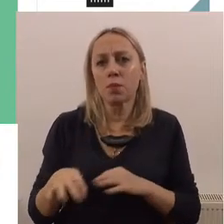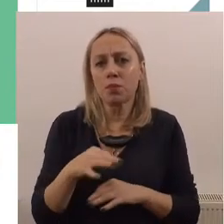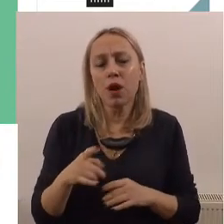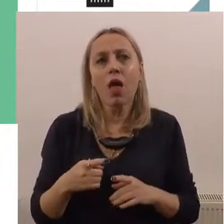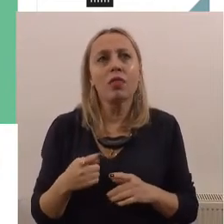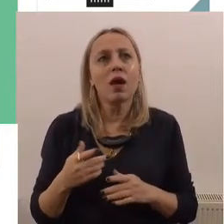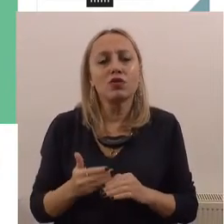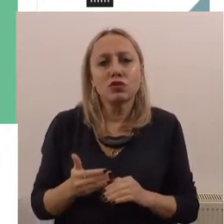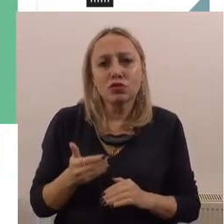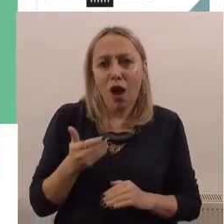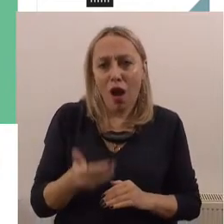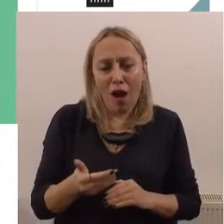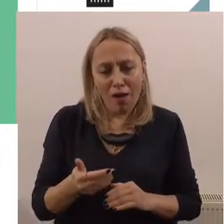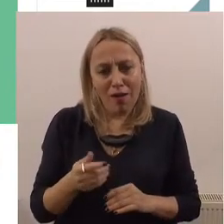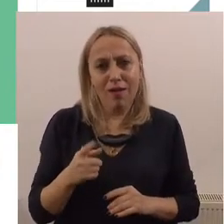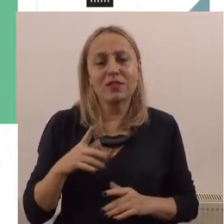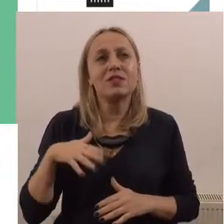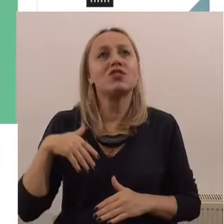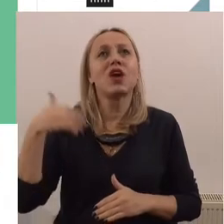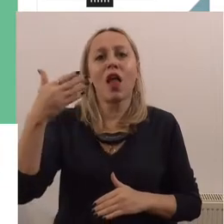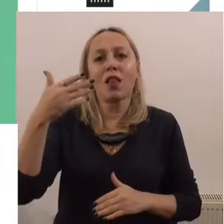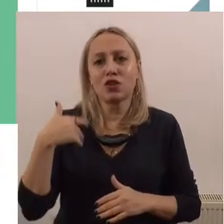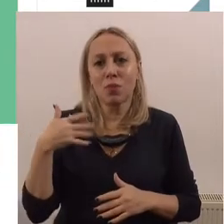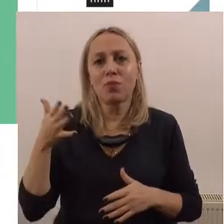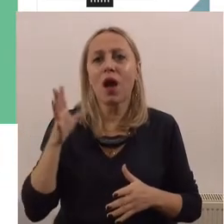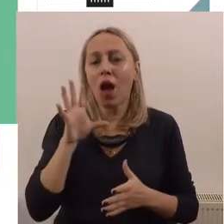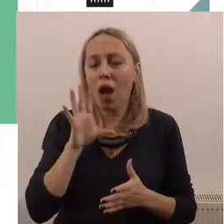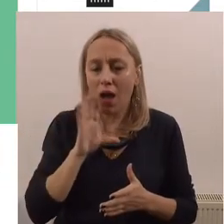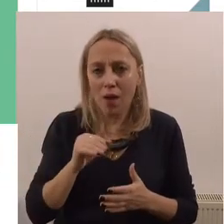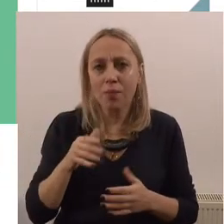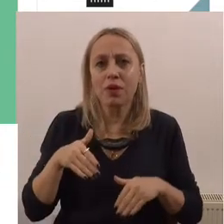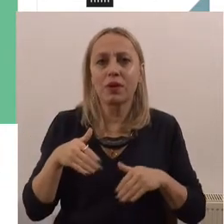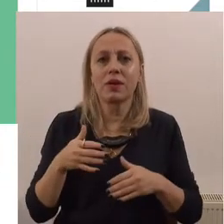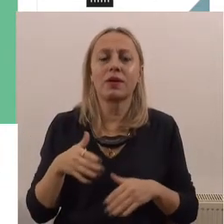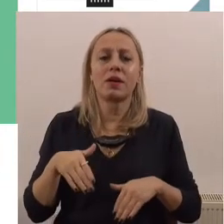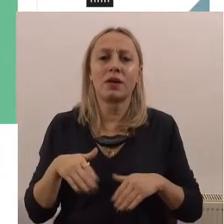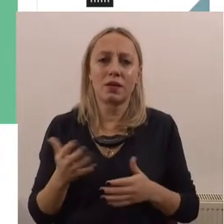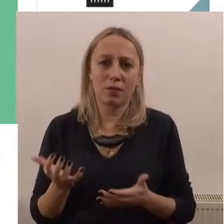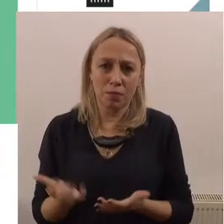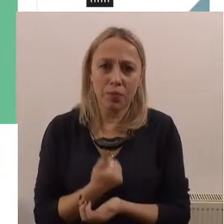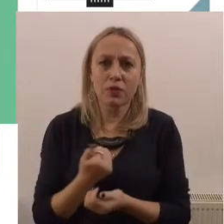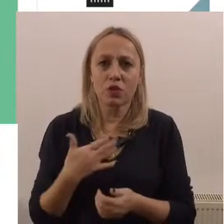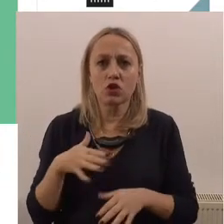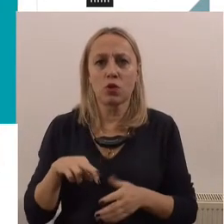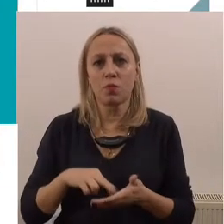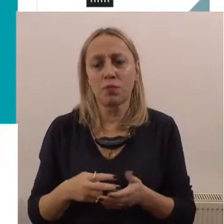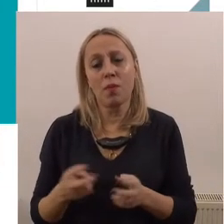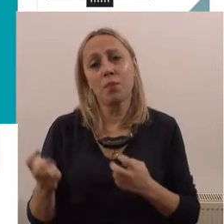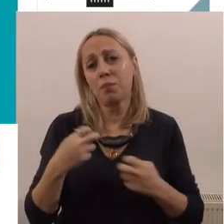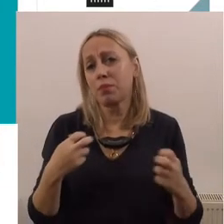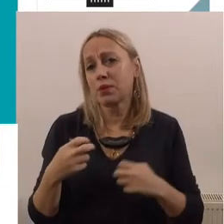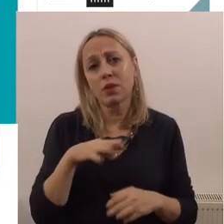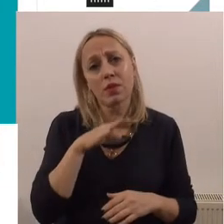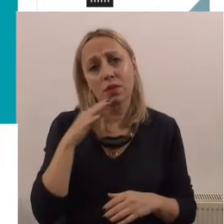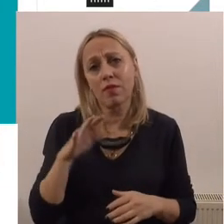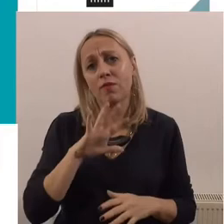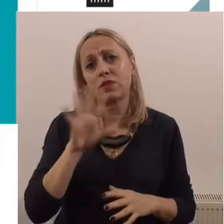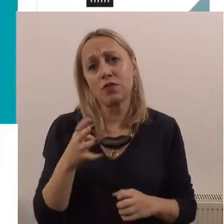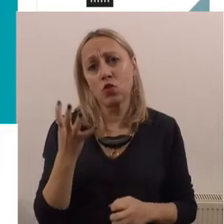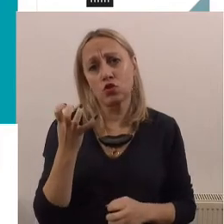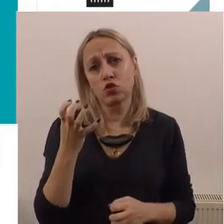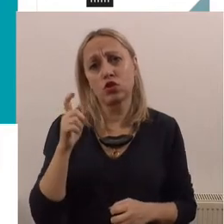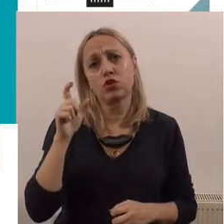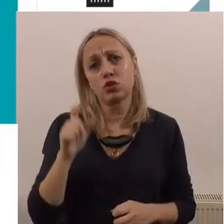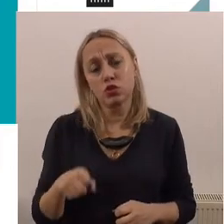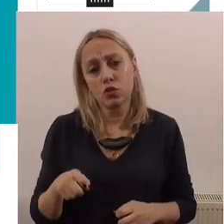with disabilities and without. And the exhibition was visited by 400